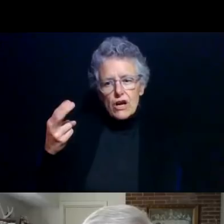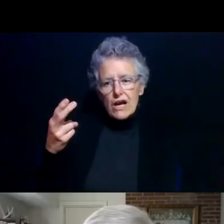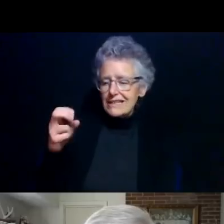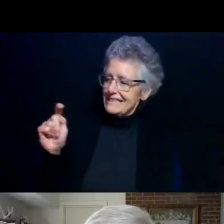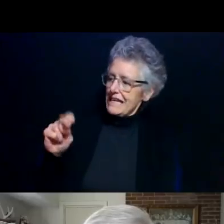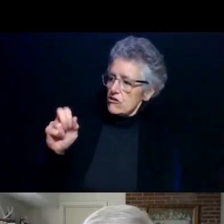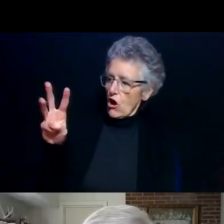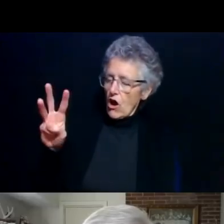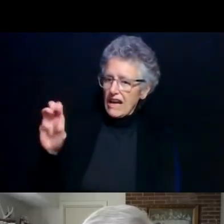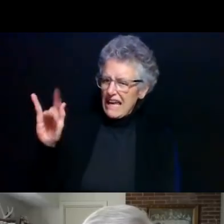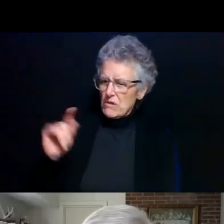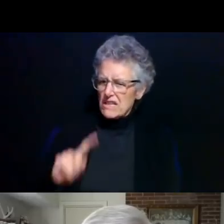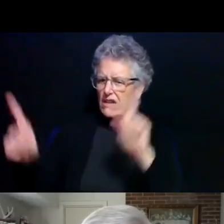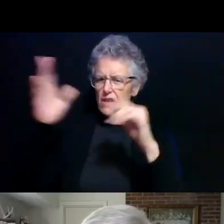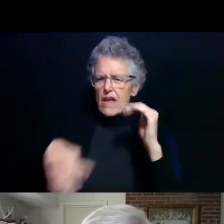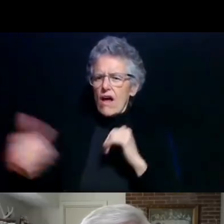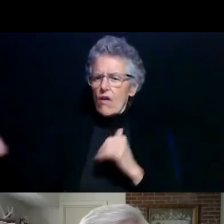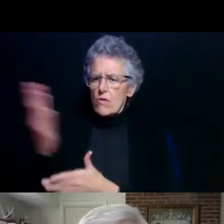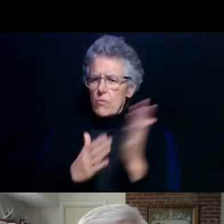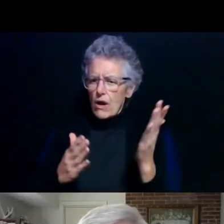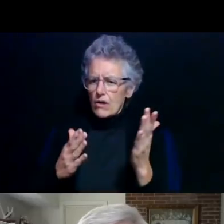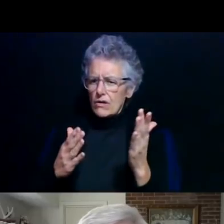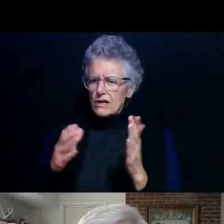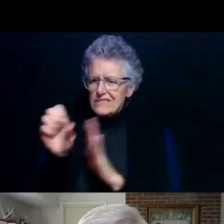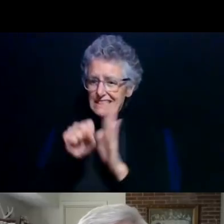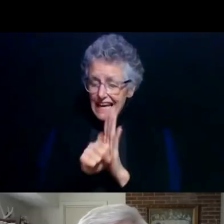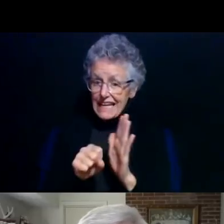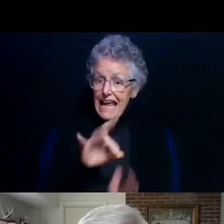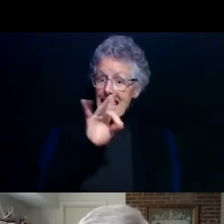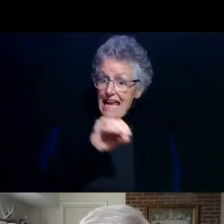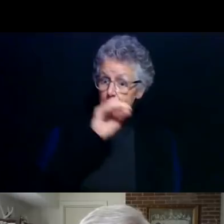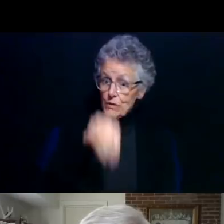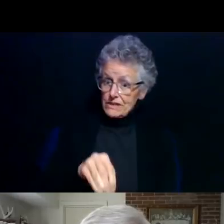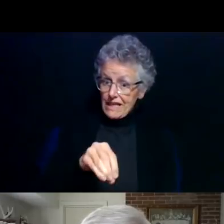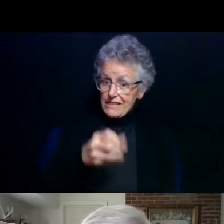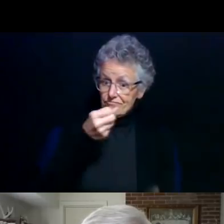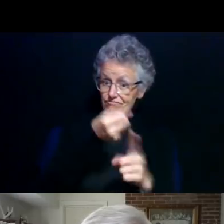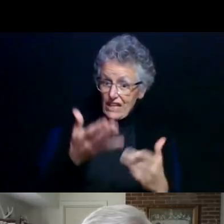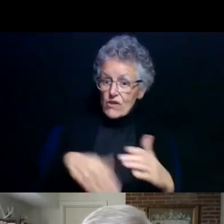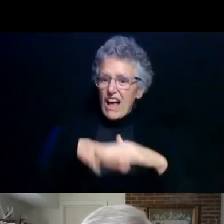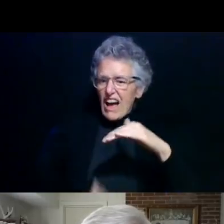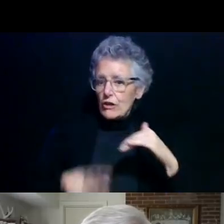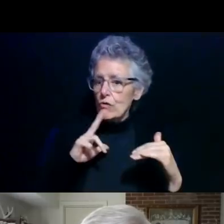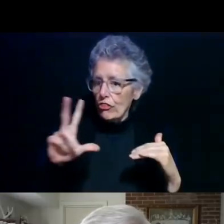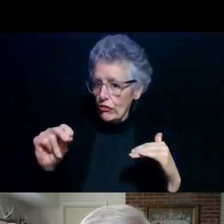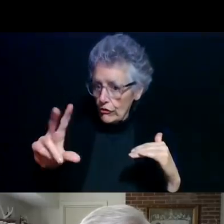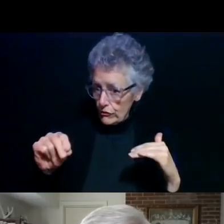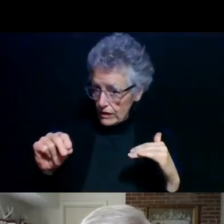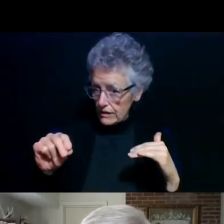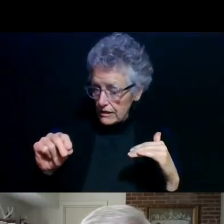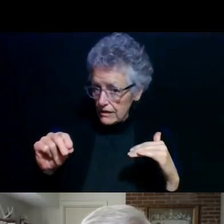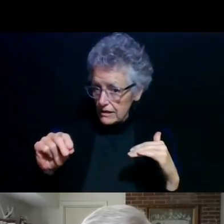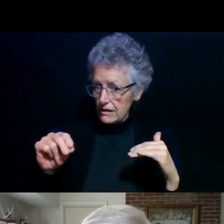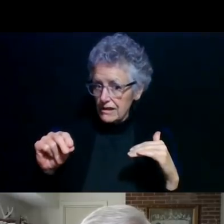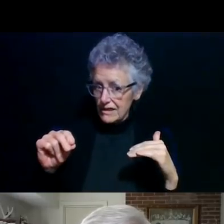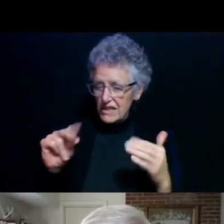with the rest of the state, and that 80% of the cases here in our area have been in the under 30 age group, which won't drive as